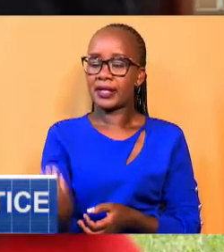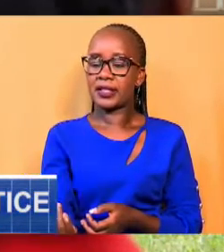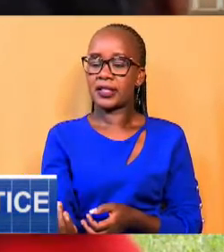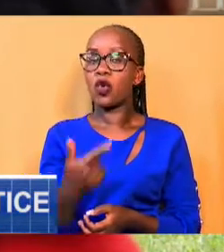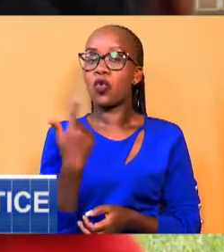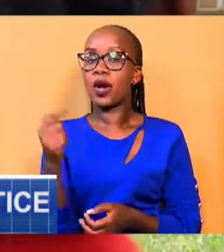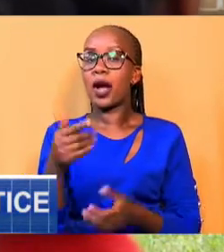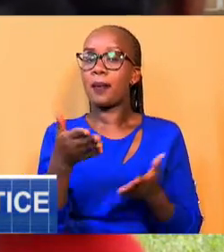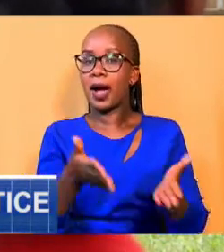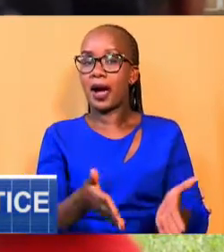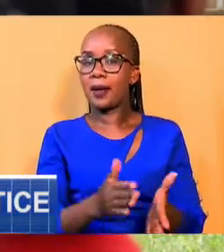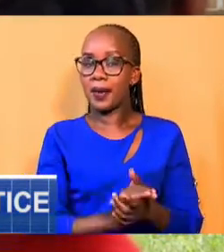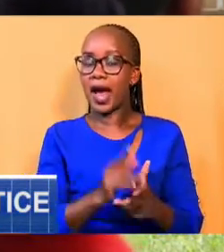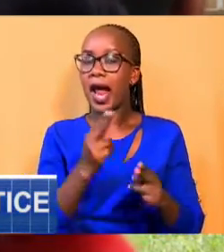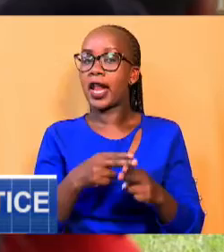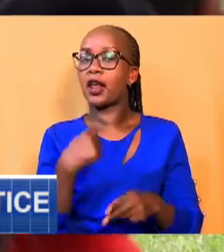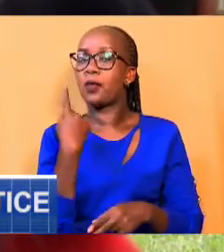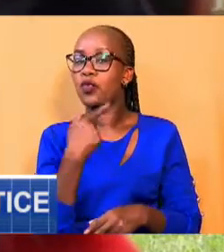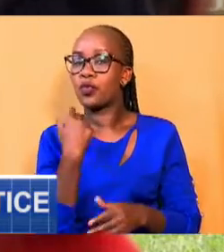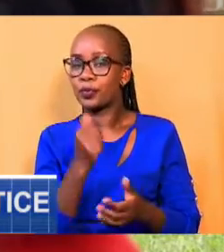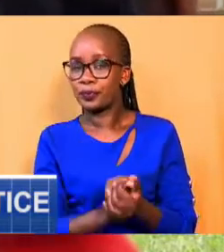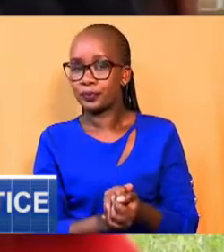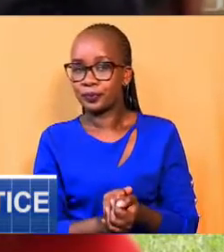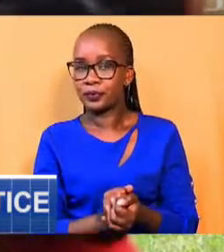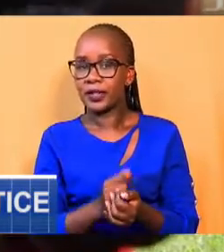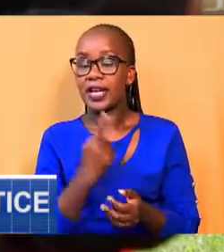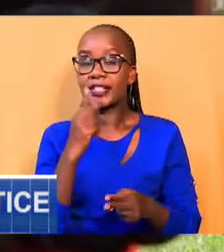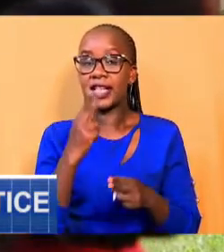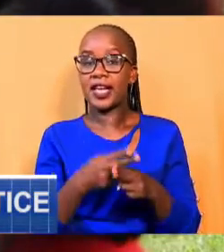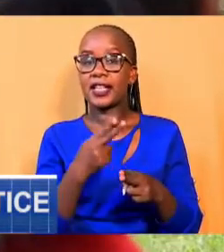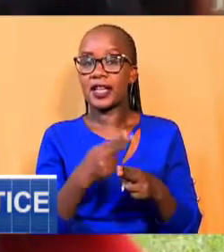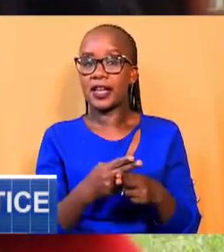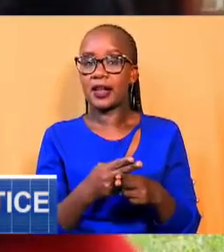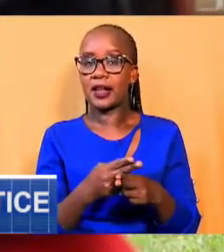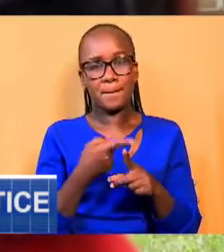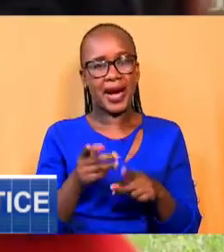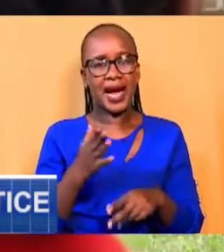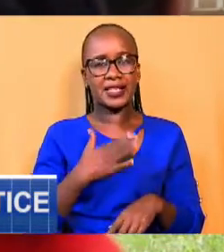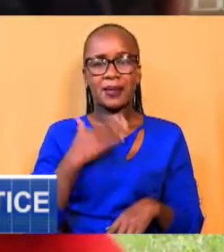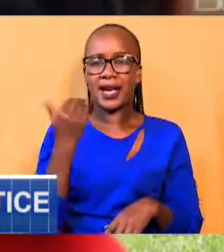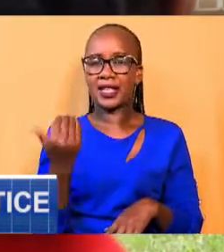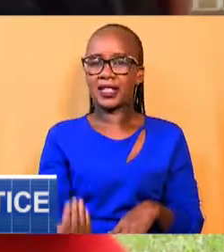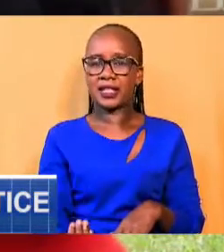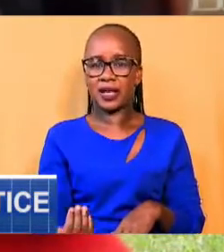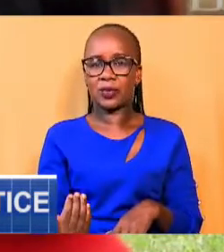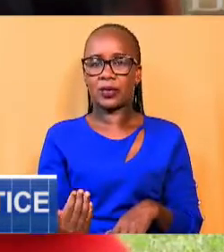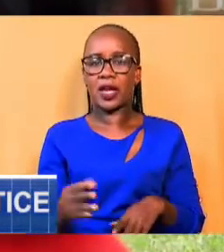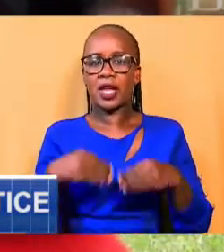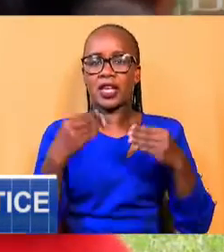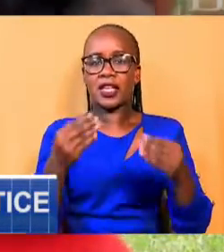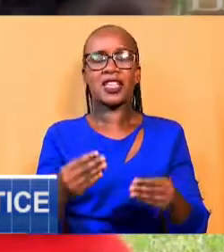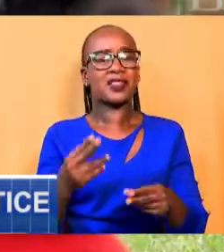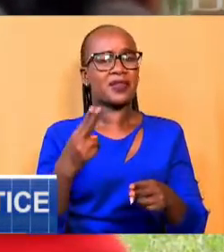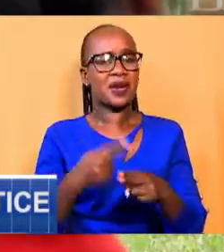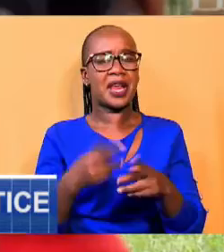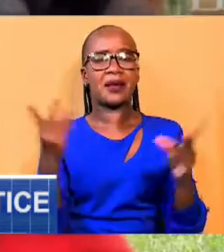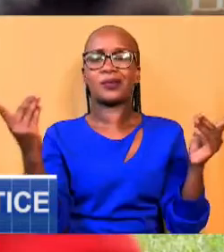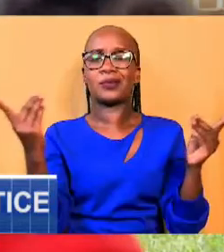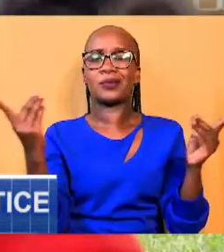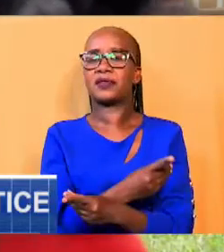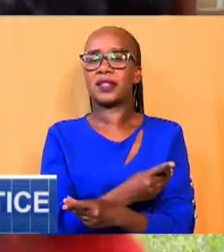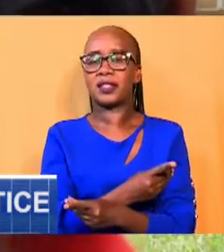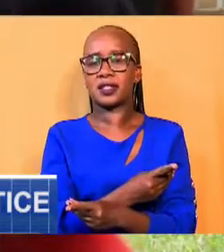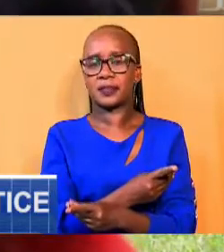mwenye alikuja huku anaitwa aje, wakaniambia majina yake, kumbe mtoto wangu hata alipeana jina si